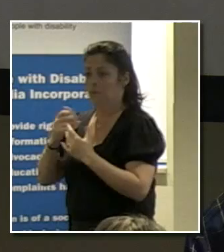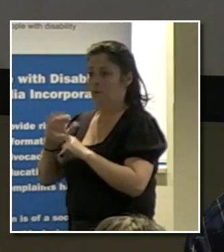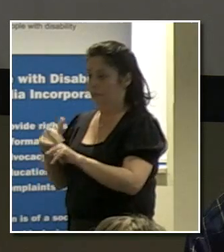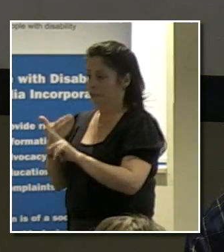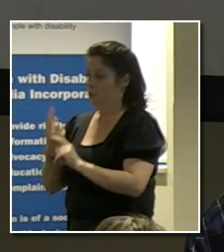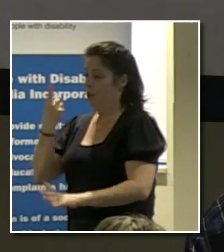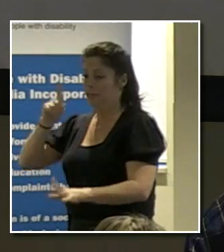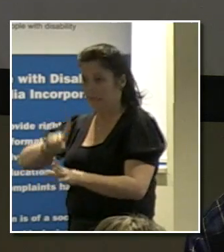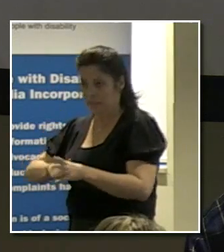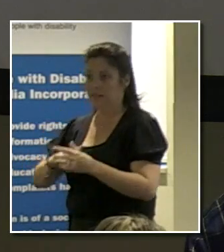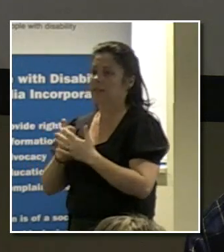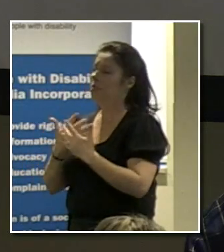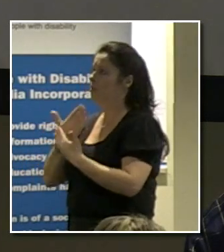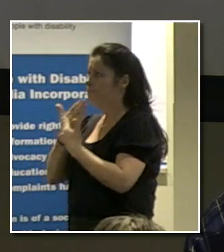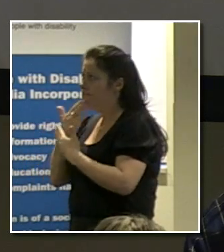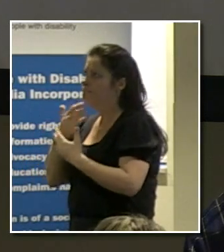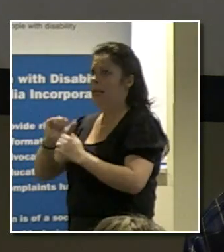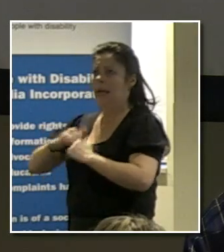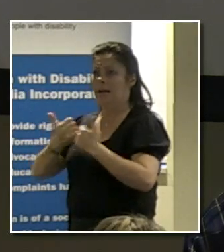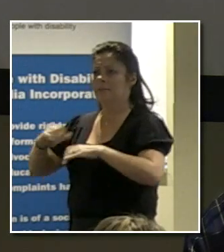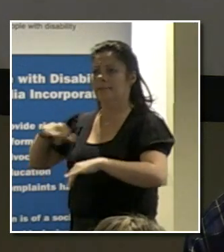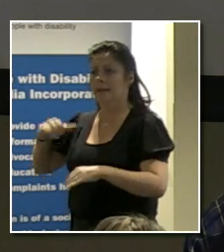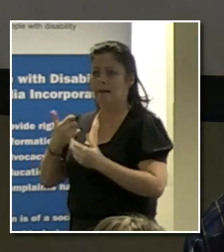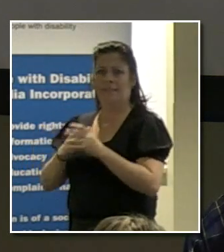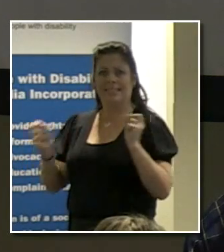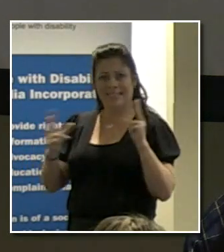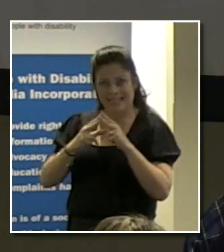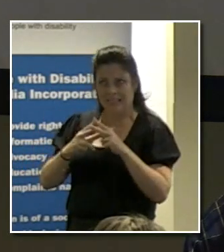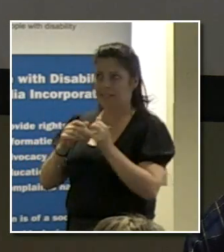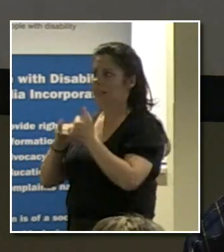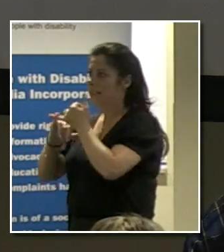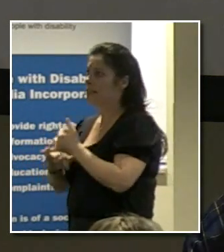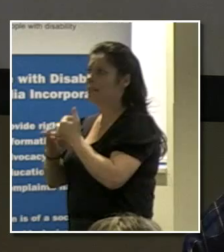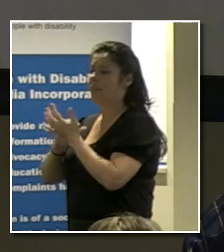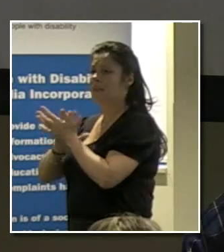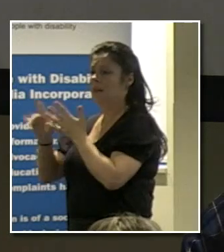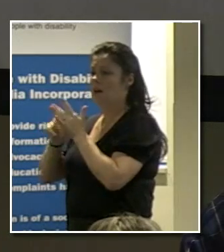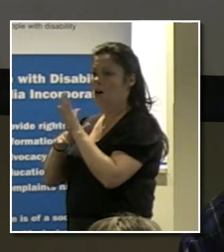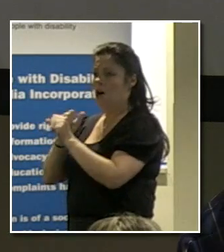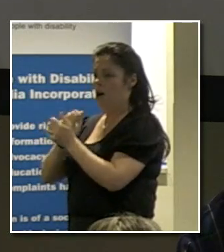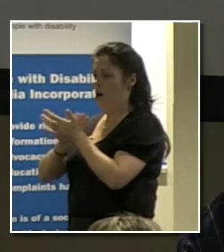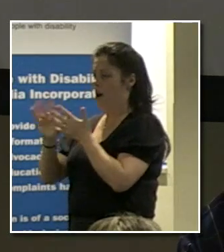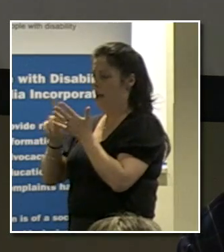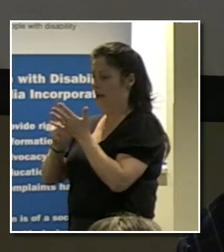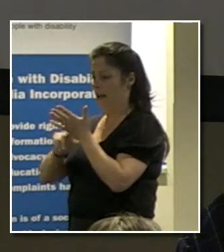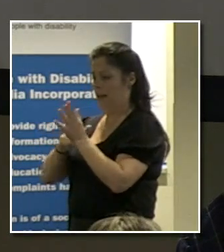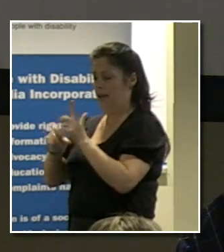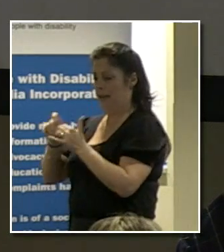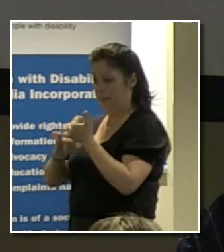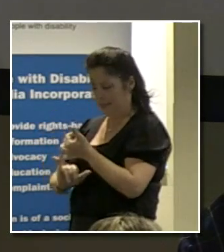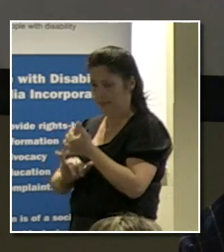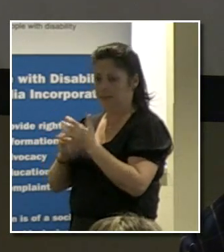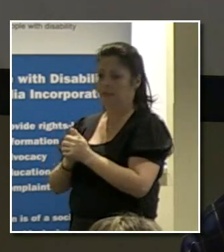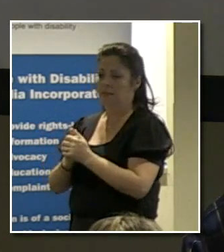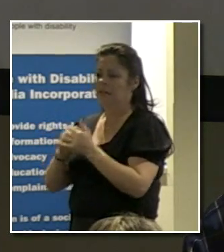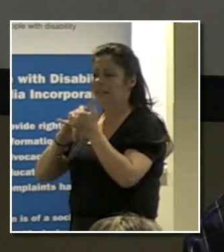advocates in our offices in Sydney, the Southern Highlands, the Southern Tablelands, Sutherland Shire, the Queanbeyan